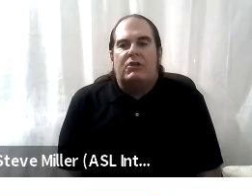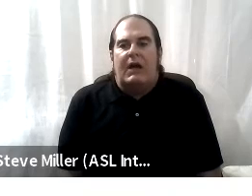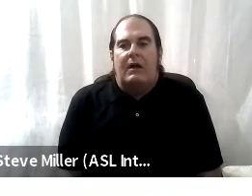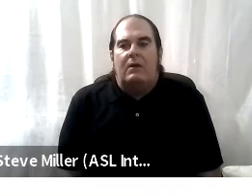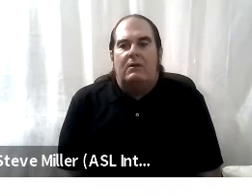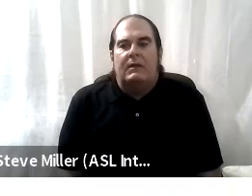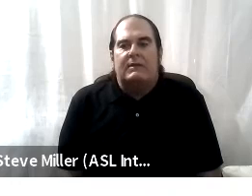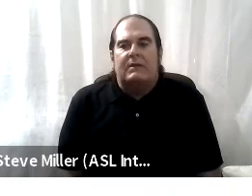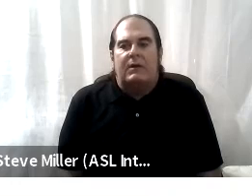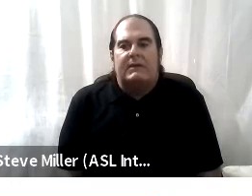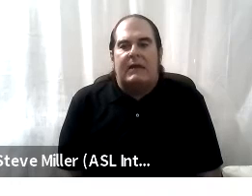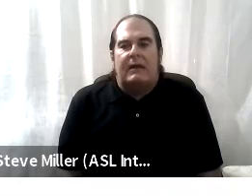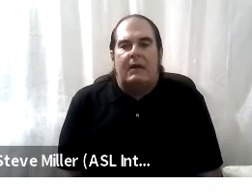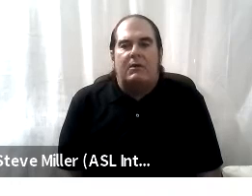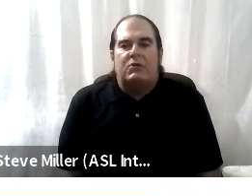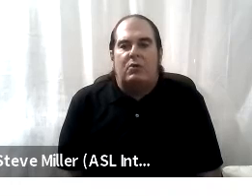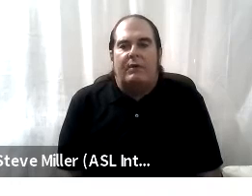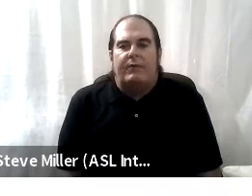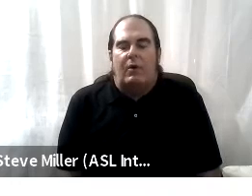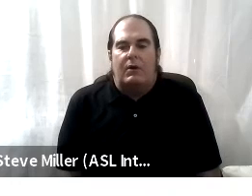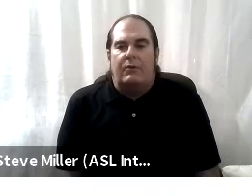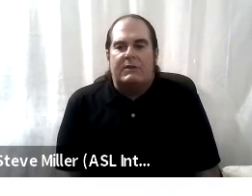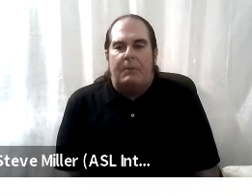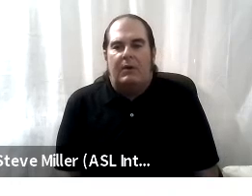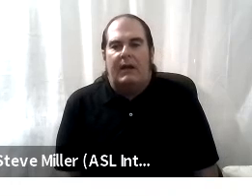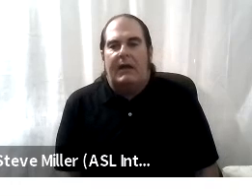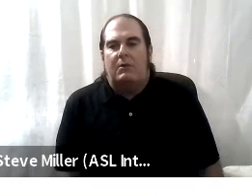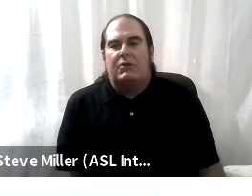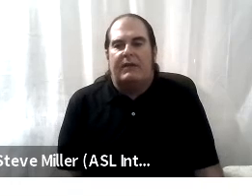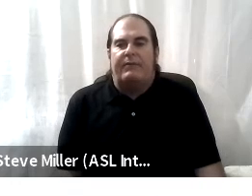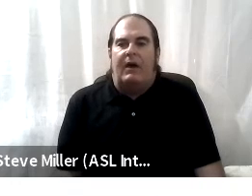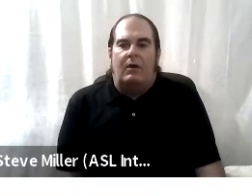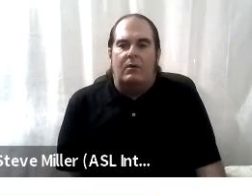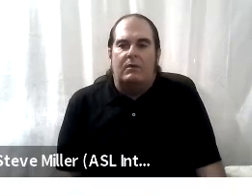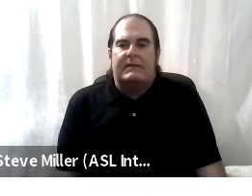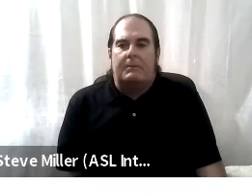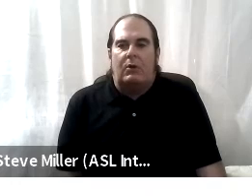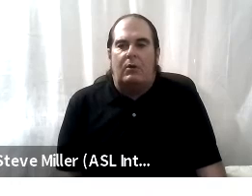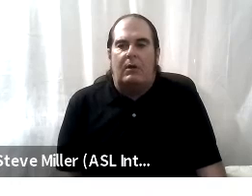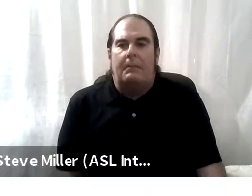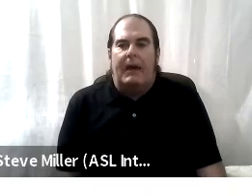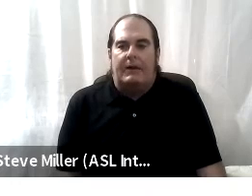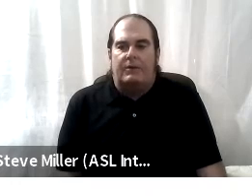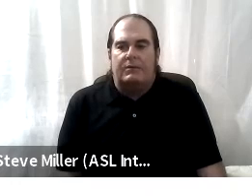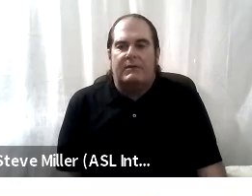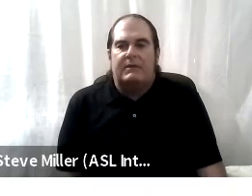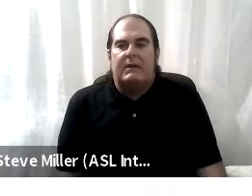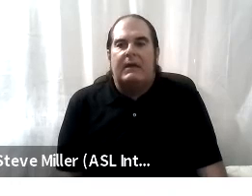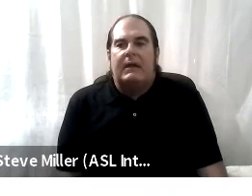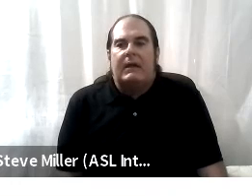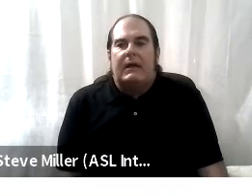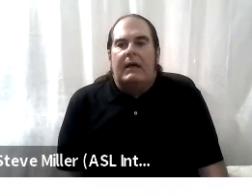When a child is learning sign language, or if they're learning through spoken language, they follow the similar